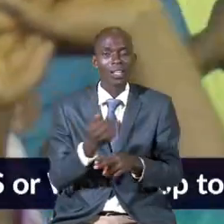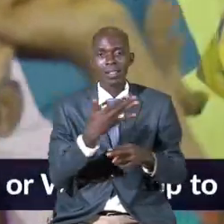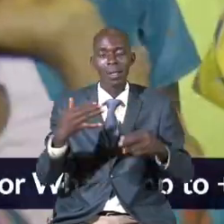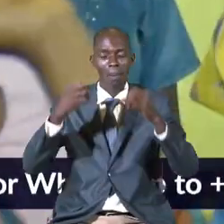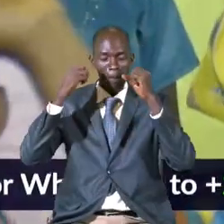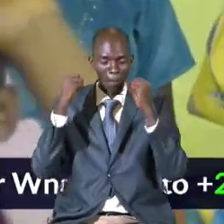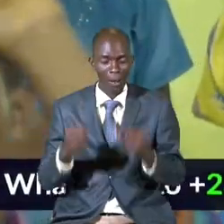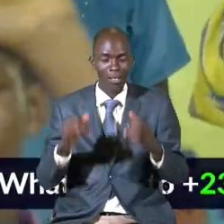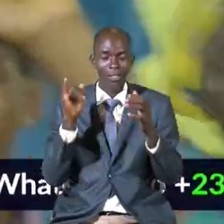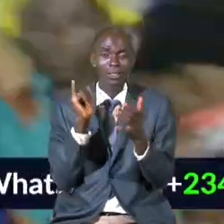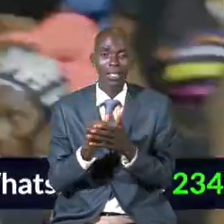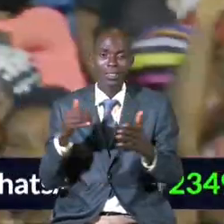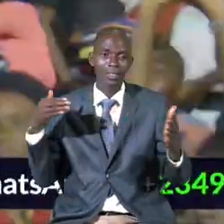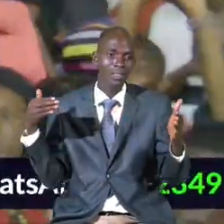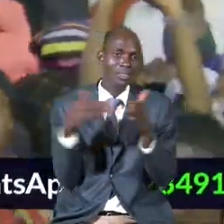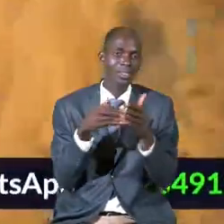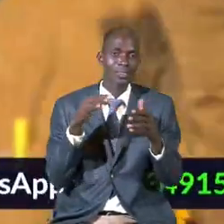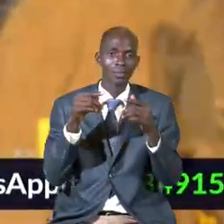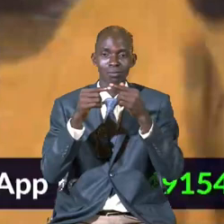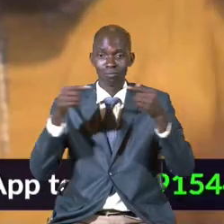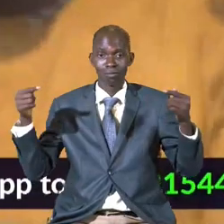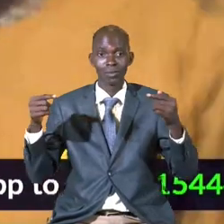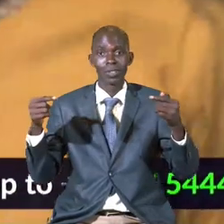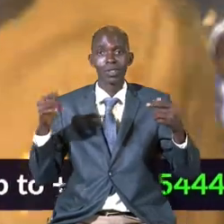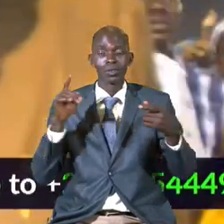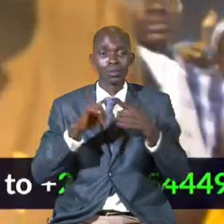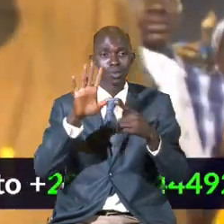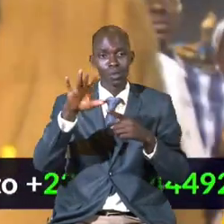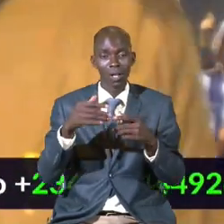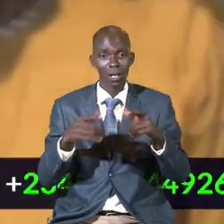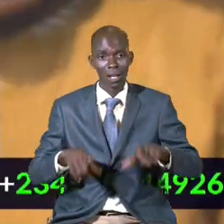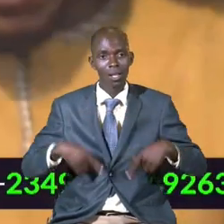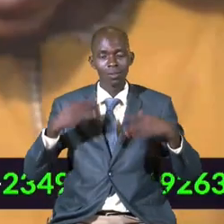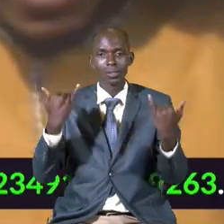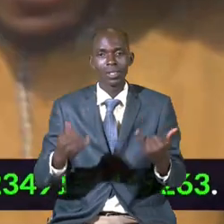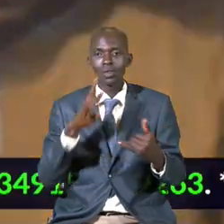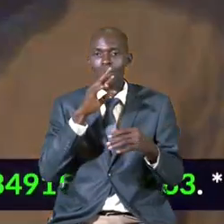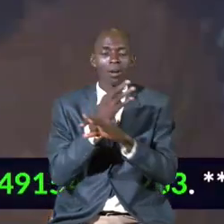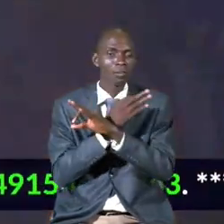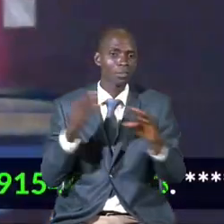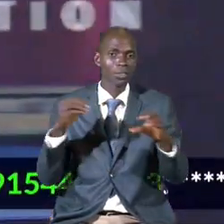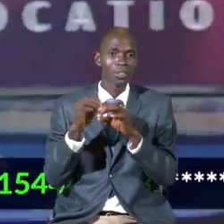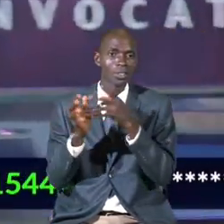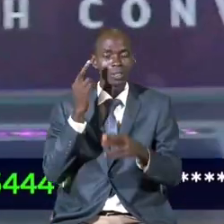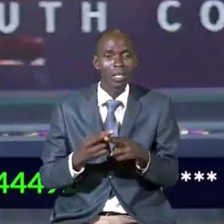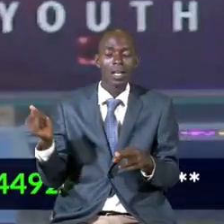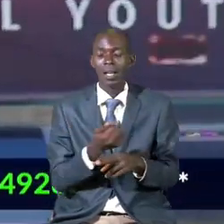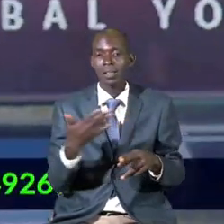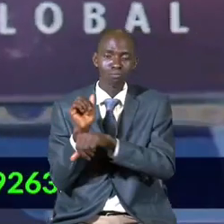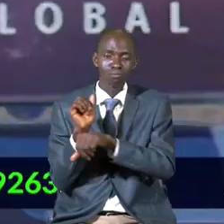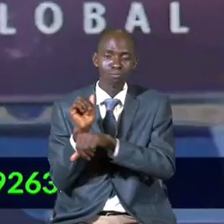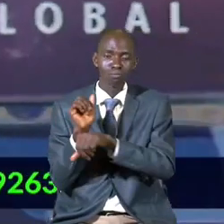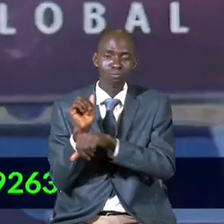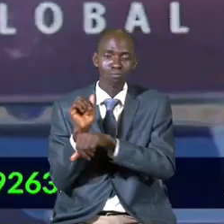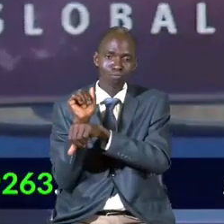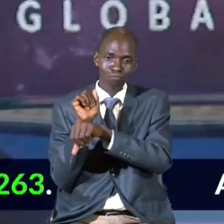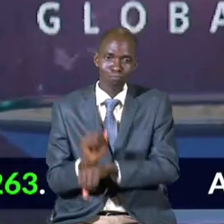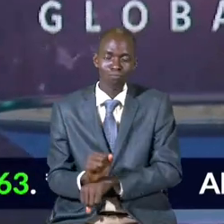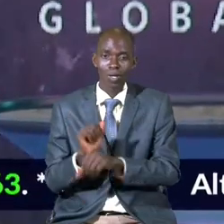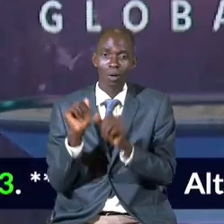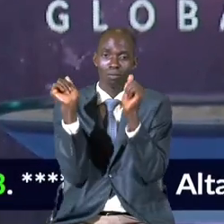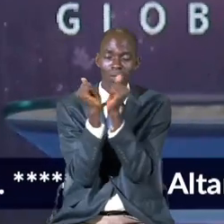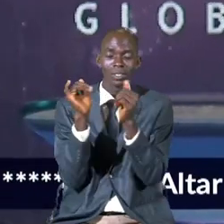opposing your life now you're free any bondage that is following after you i've been